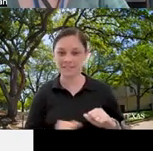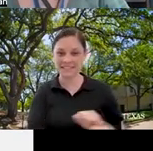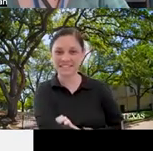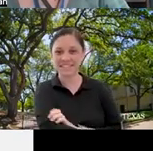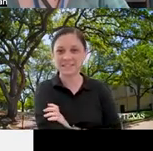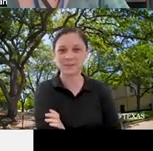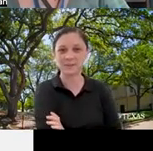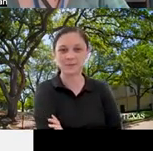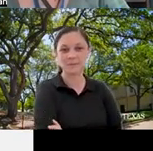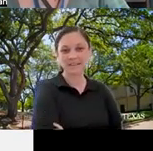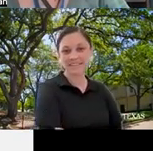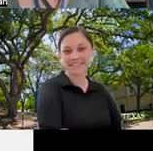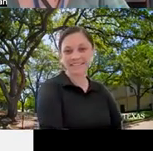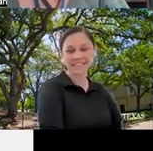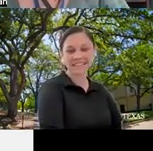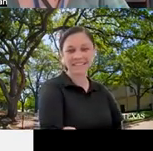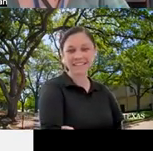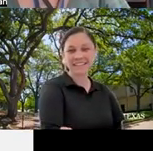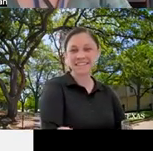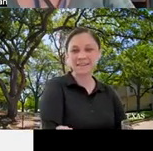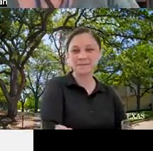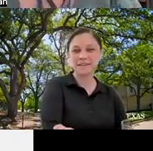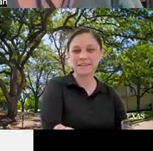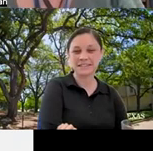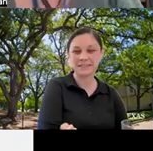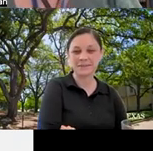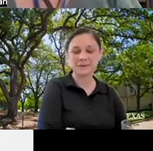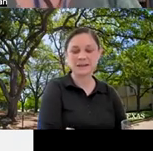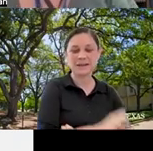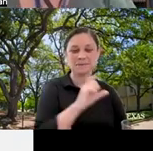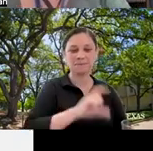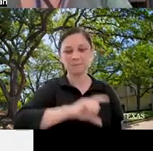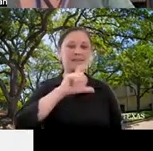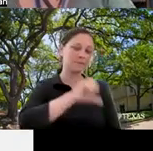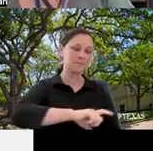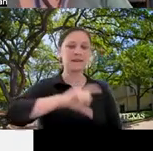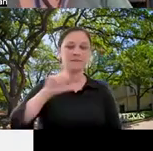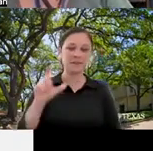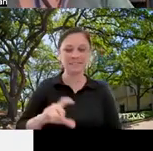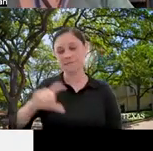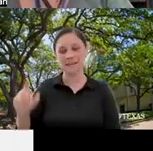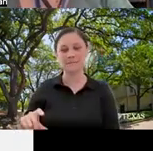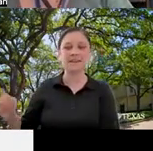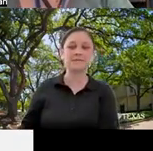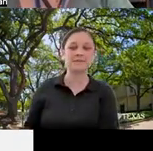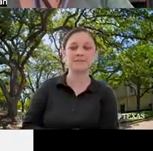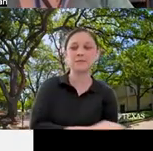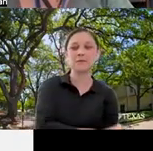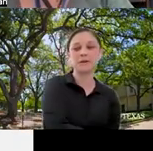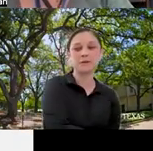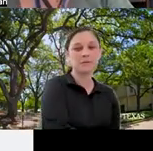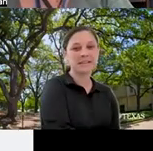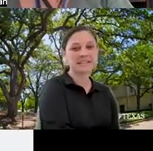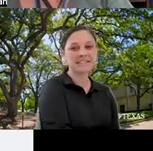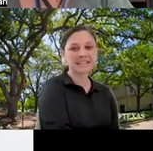sorted all of these into the buckets they fell into, from never, sometimes, often,